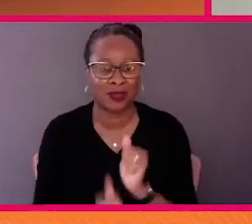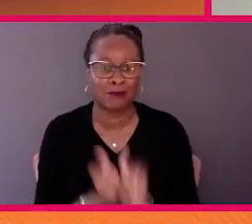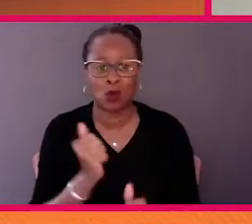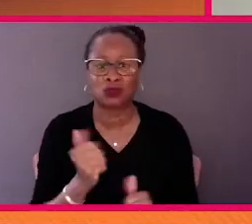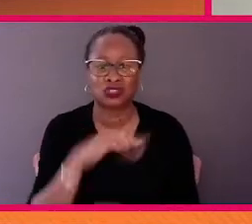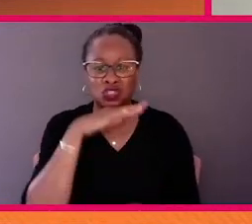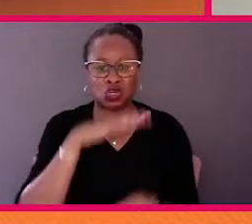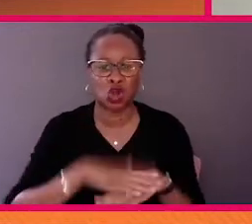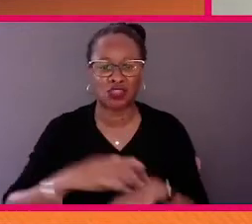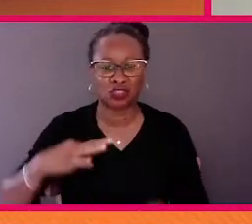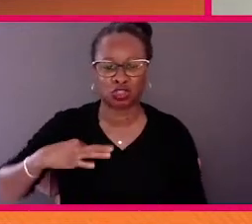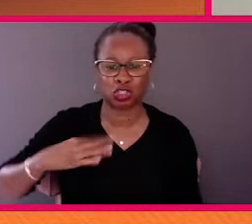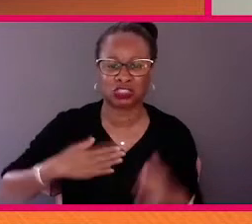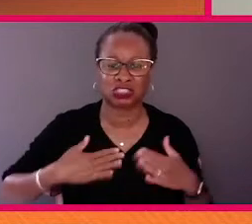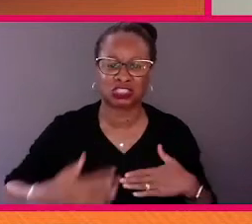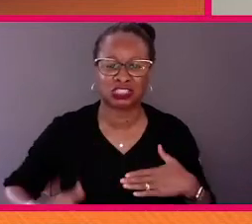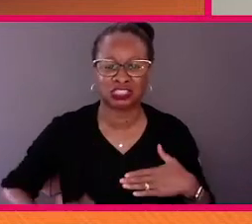shirt.